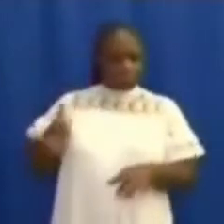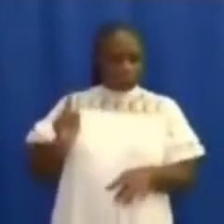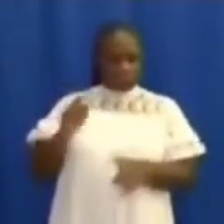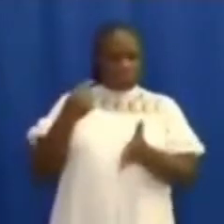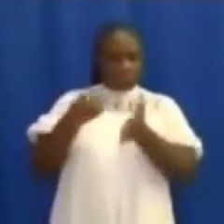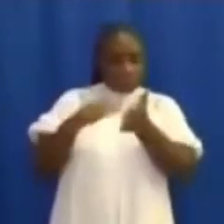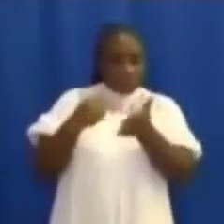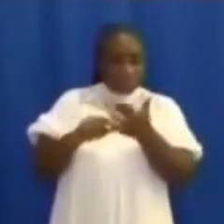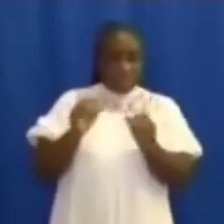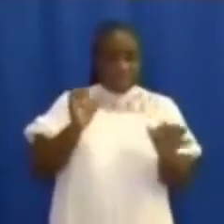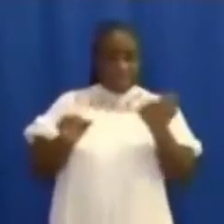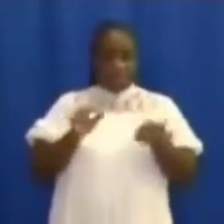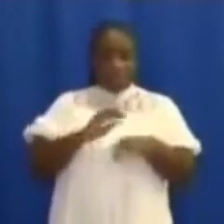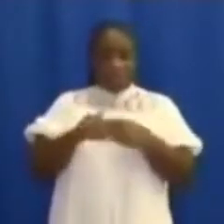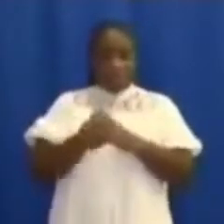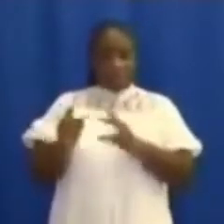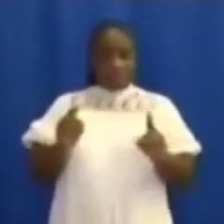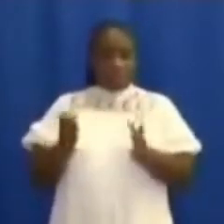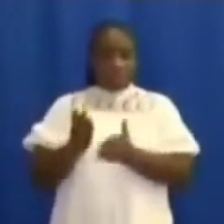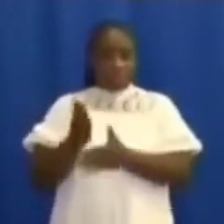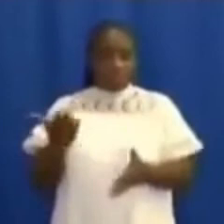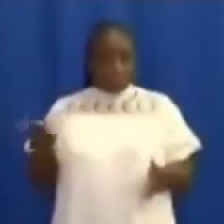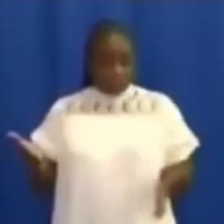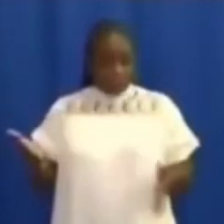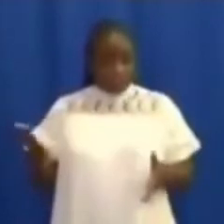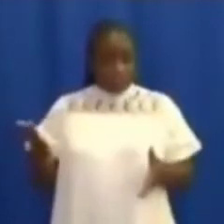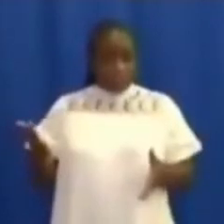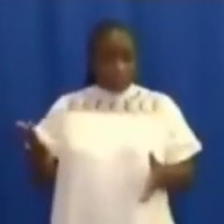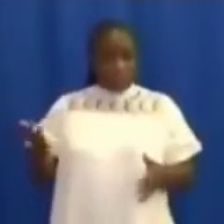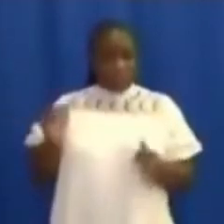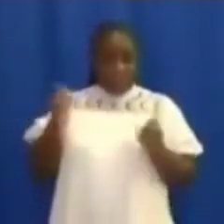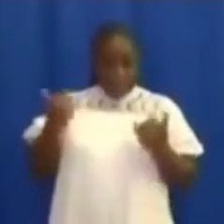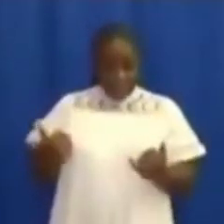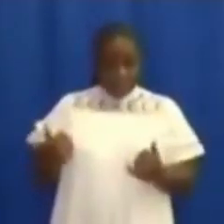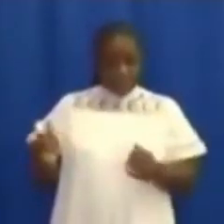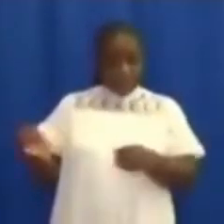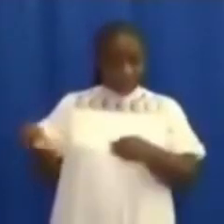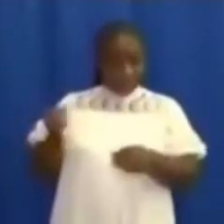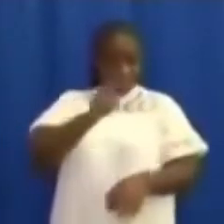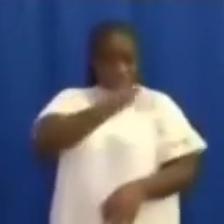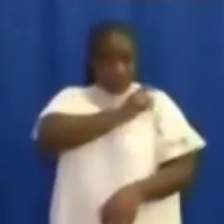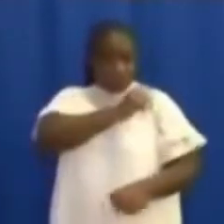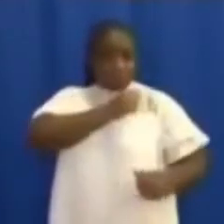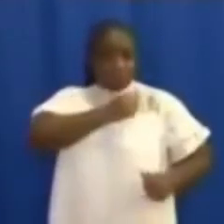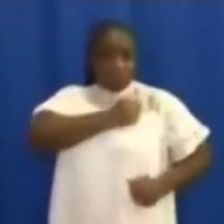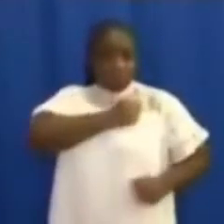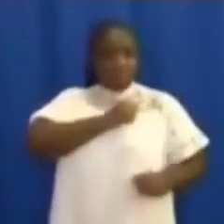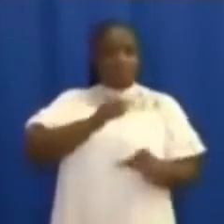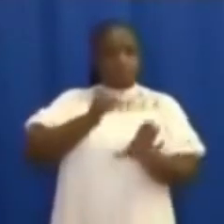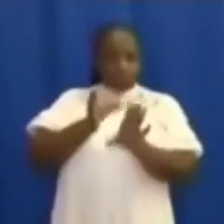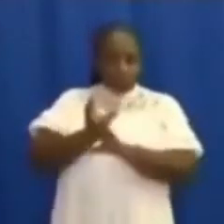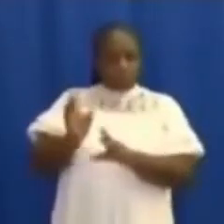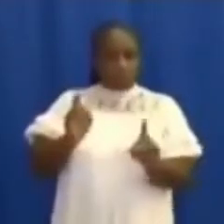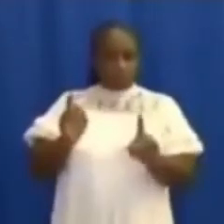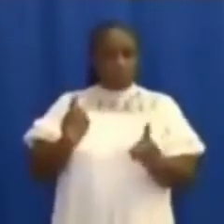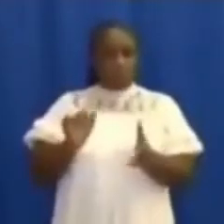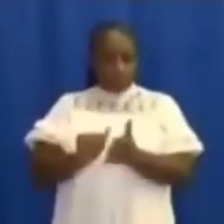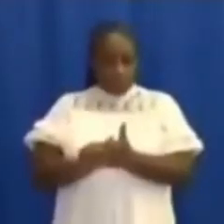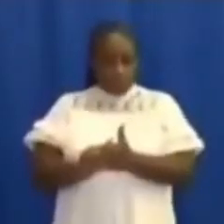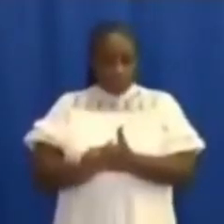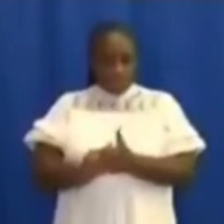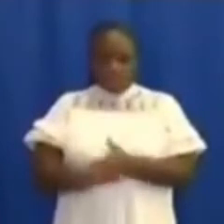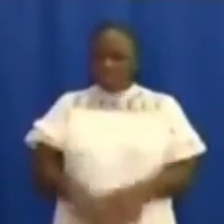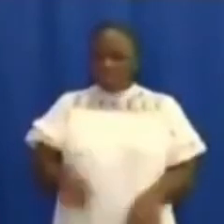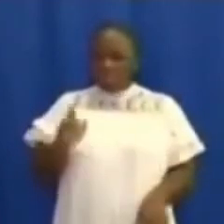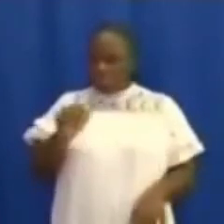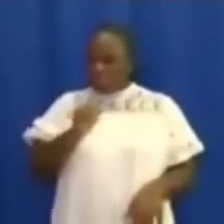ensure conformity with these rules, and the security services will be tasked to enforce them. You do